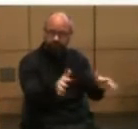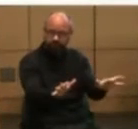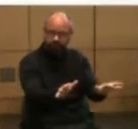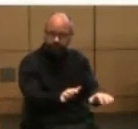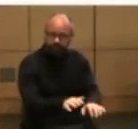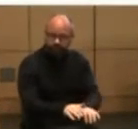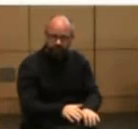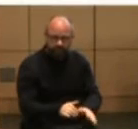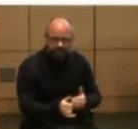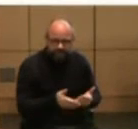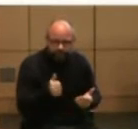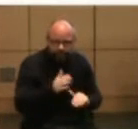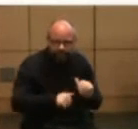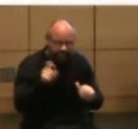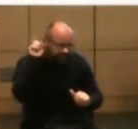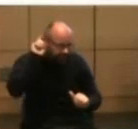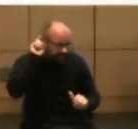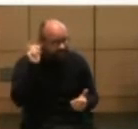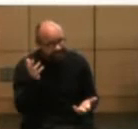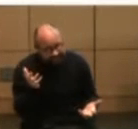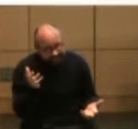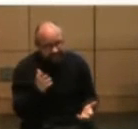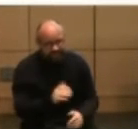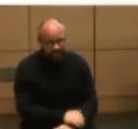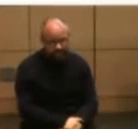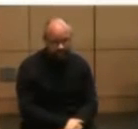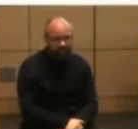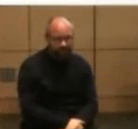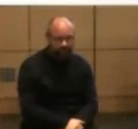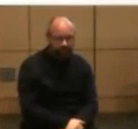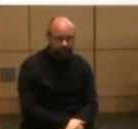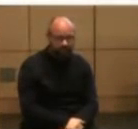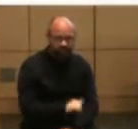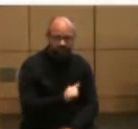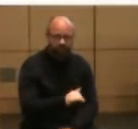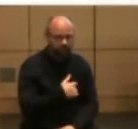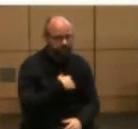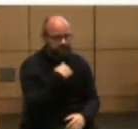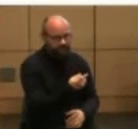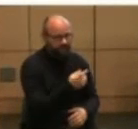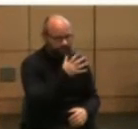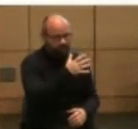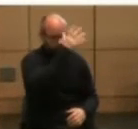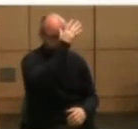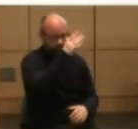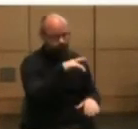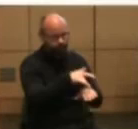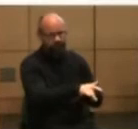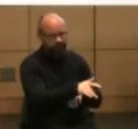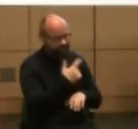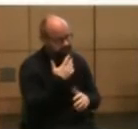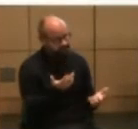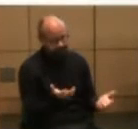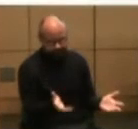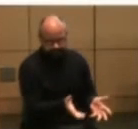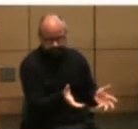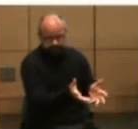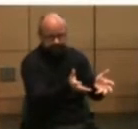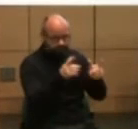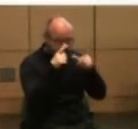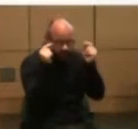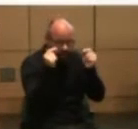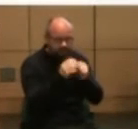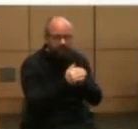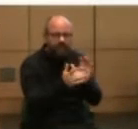aid. And so this is something that we talk to all parents about. Every once in a while, then we'll